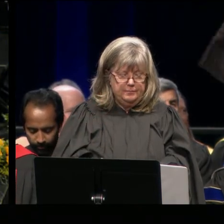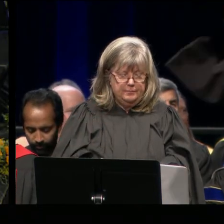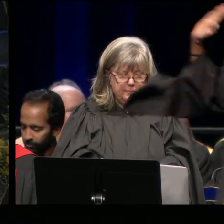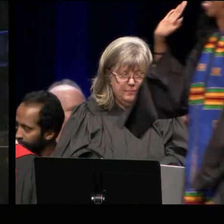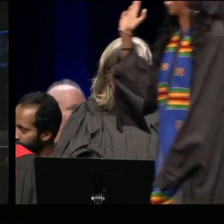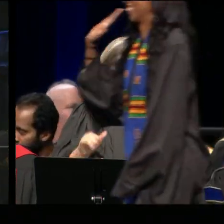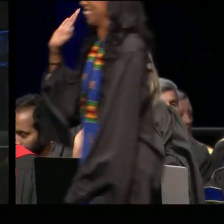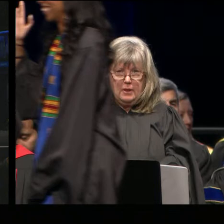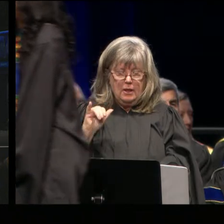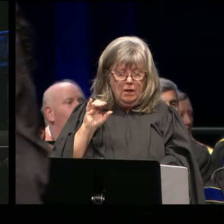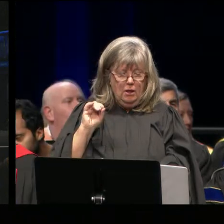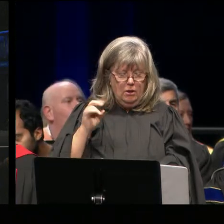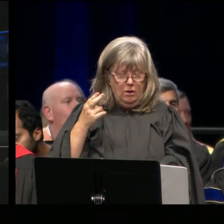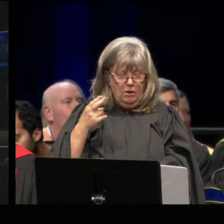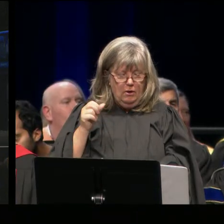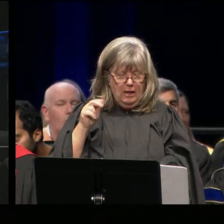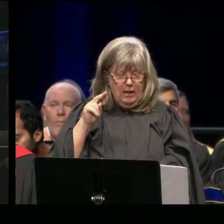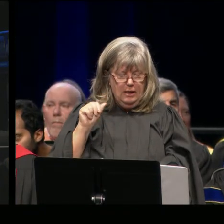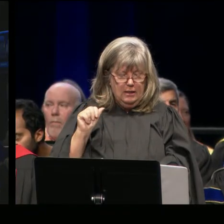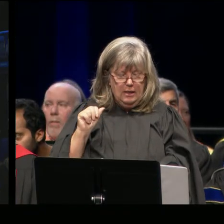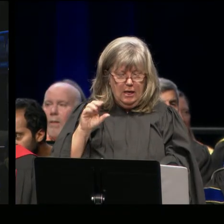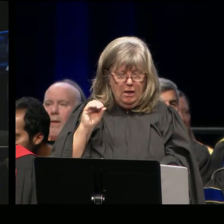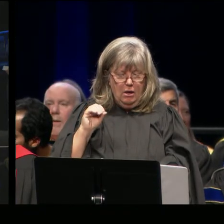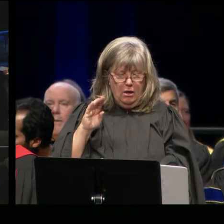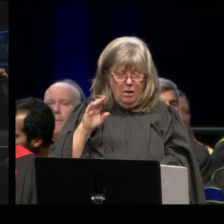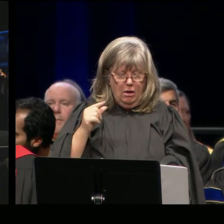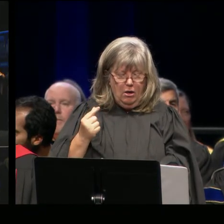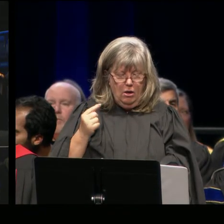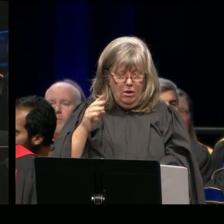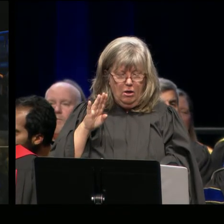Johanna Ogbamichael.